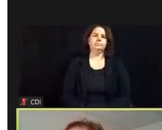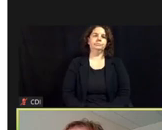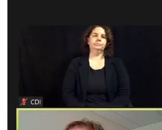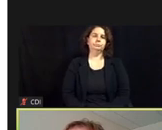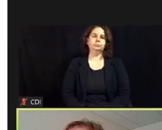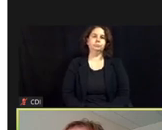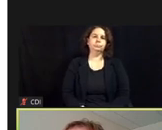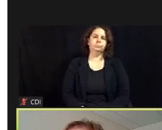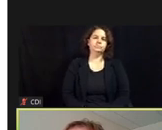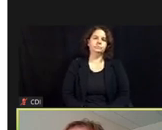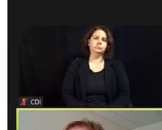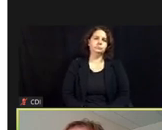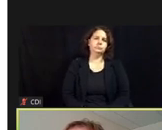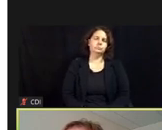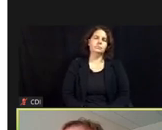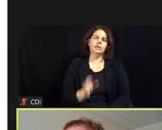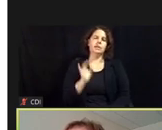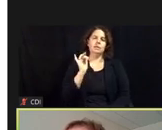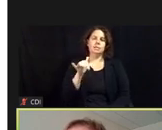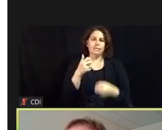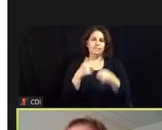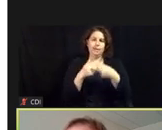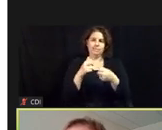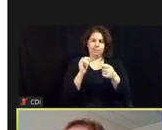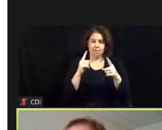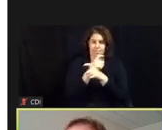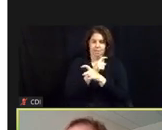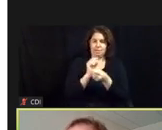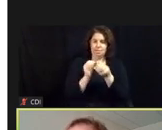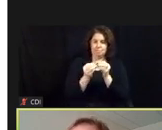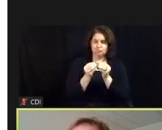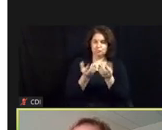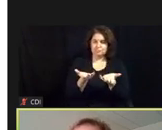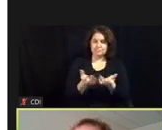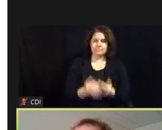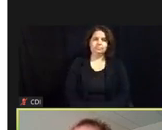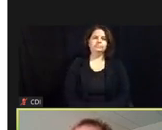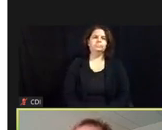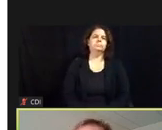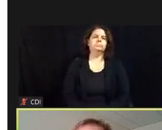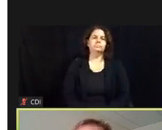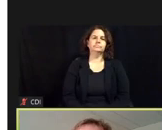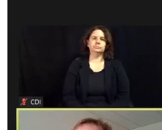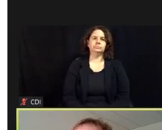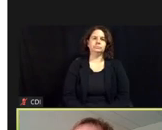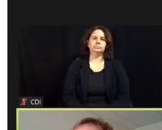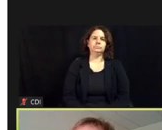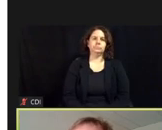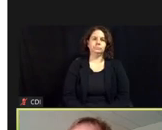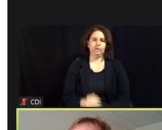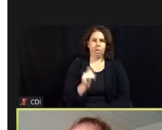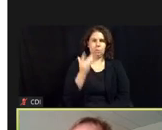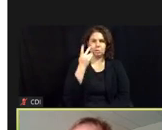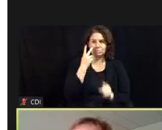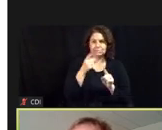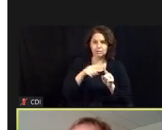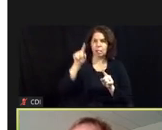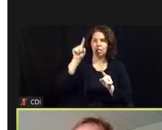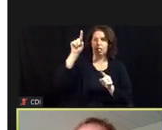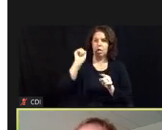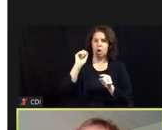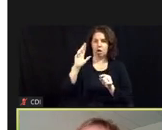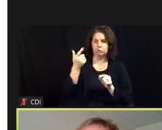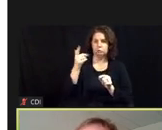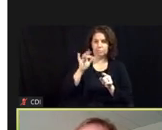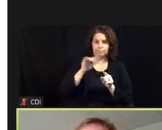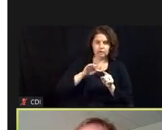problems with what occurred last week, was that there had been incomplete data for our testing rates in Marin County